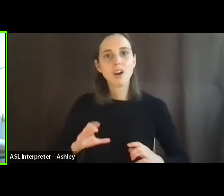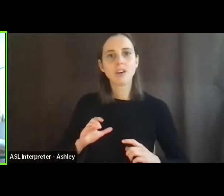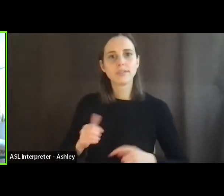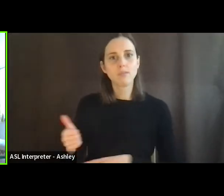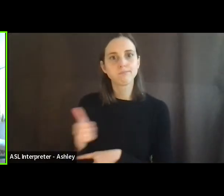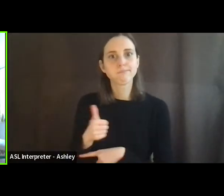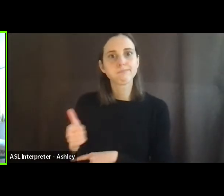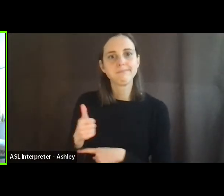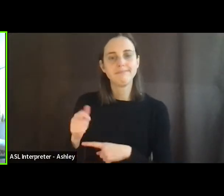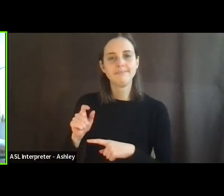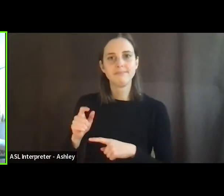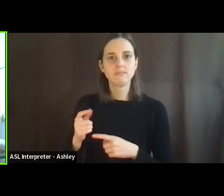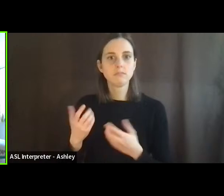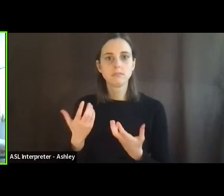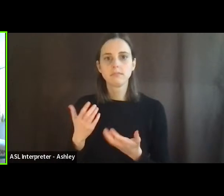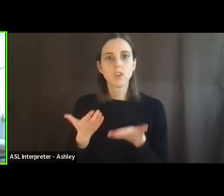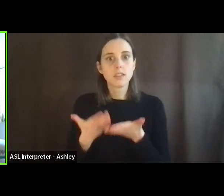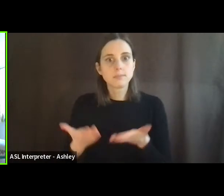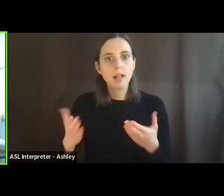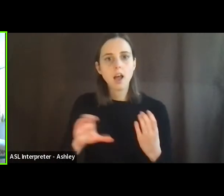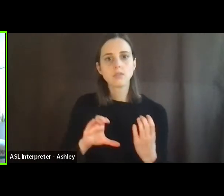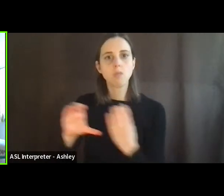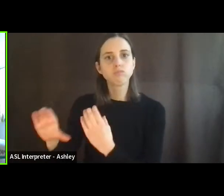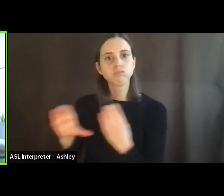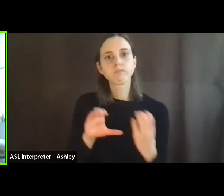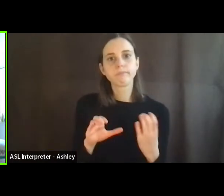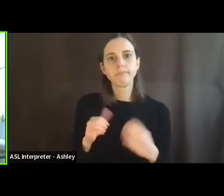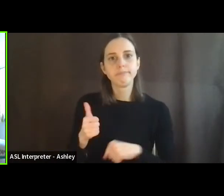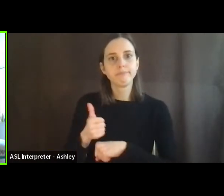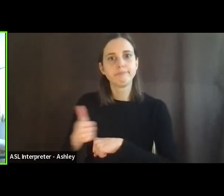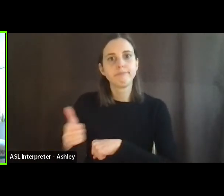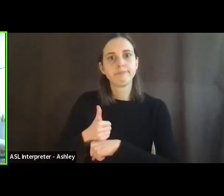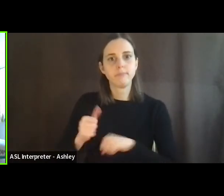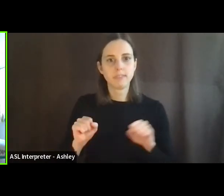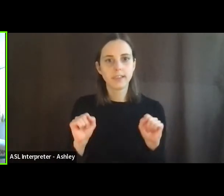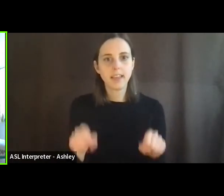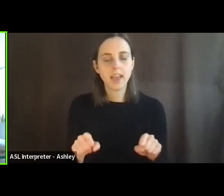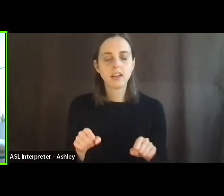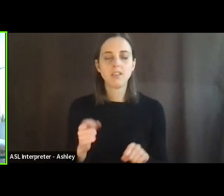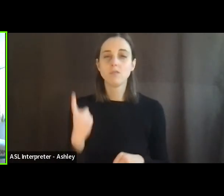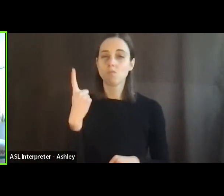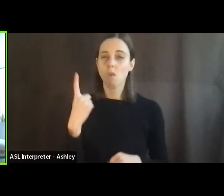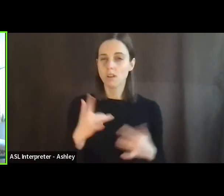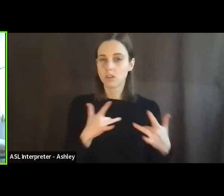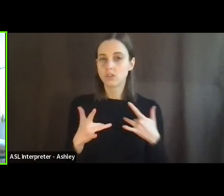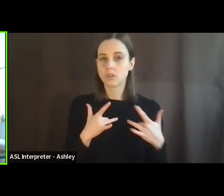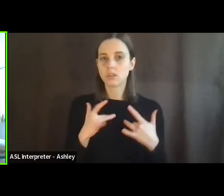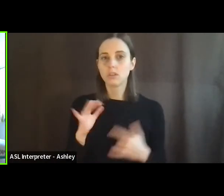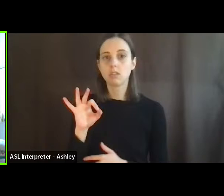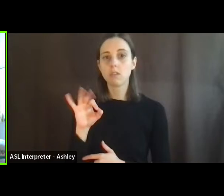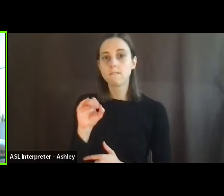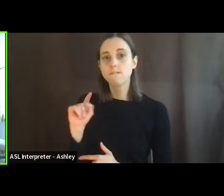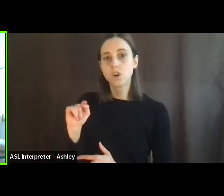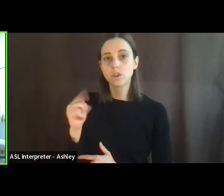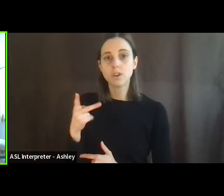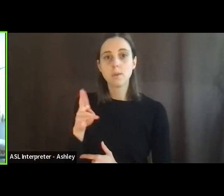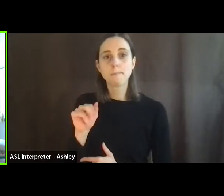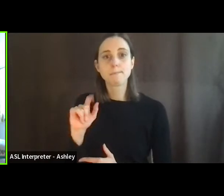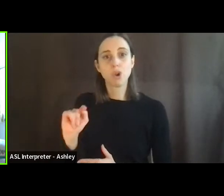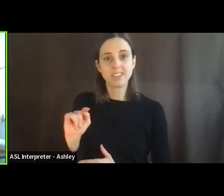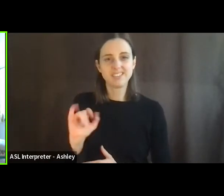island. However, they do understand the concerns about keeping the footprint of the bridge to a minimum as